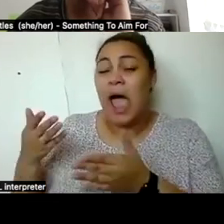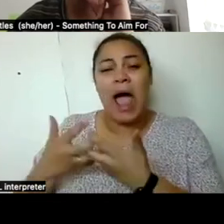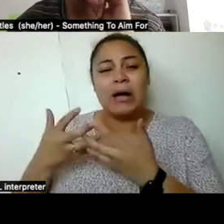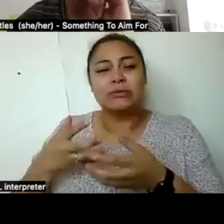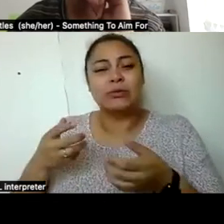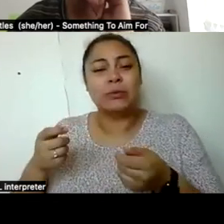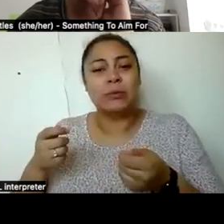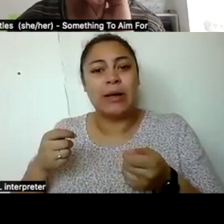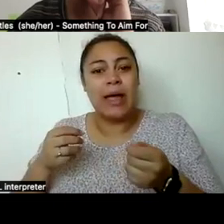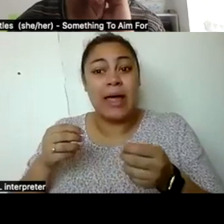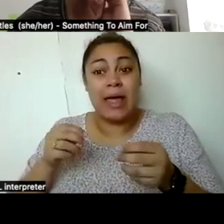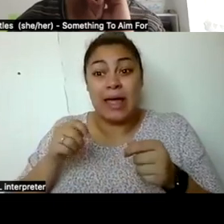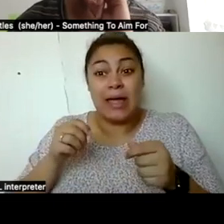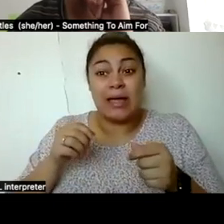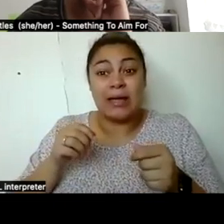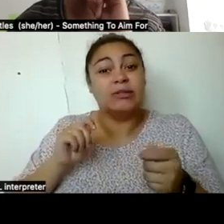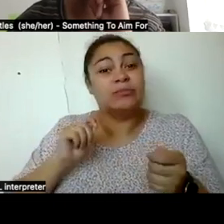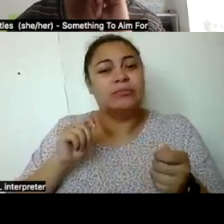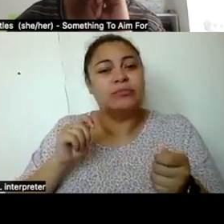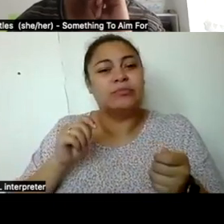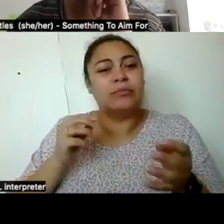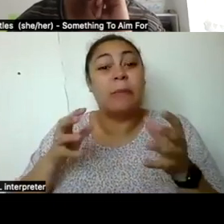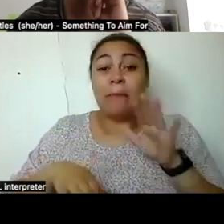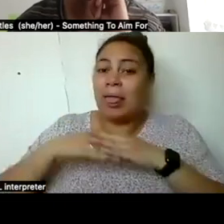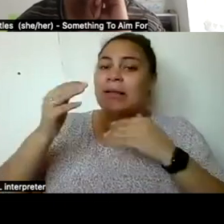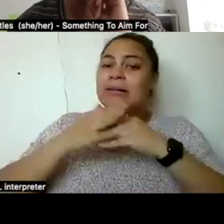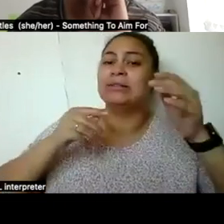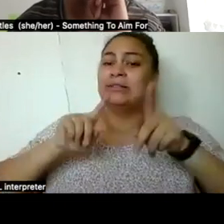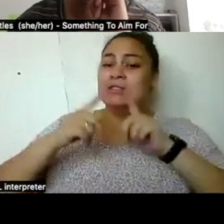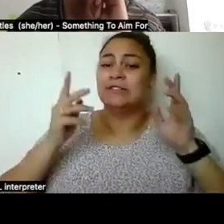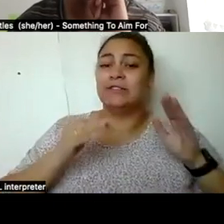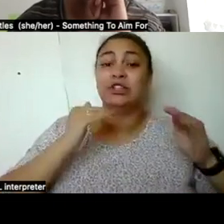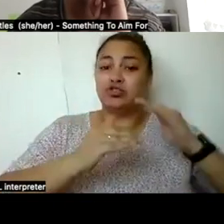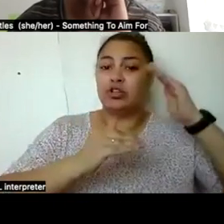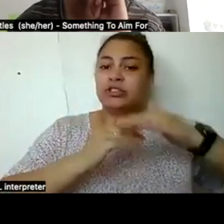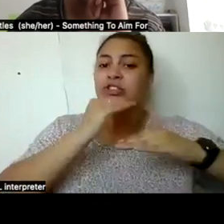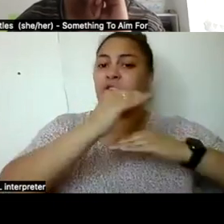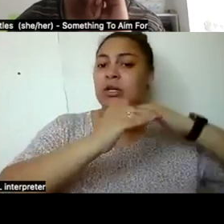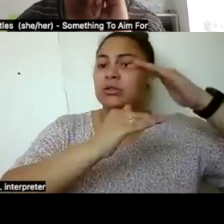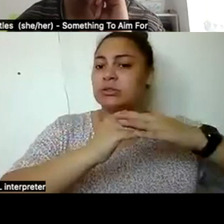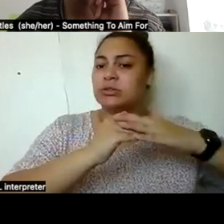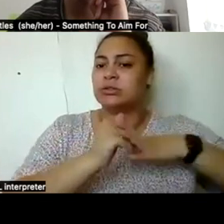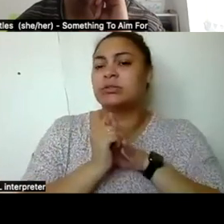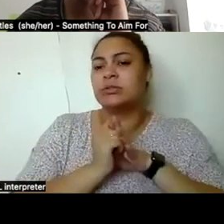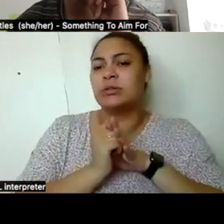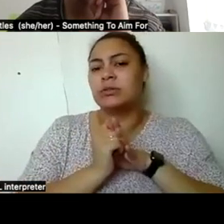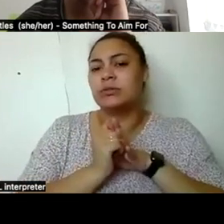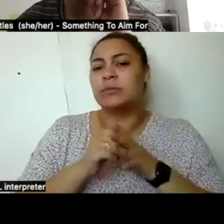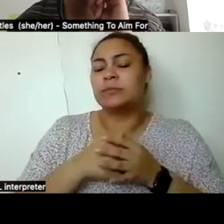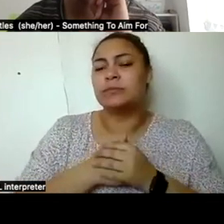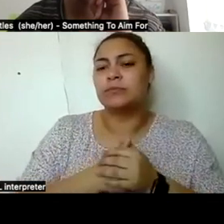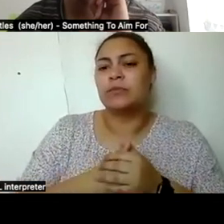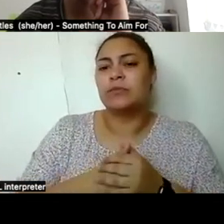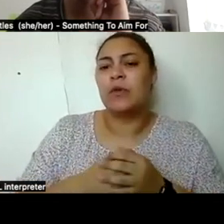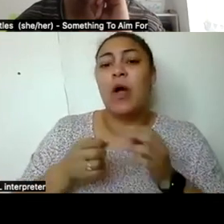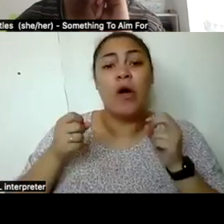with building different infrastructures or intervening into existing structures with proactive